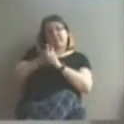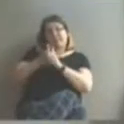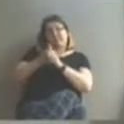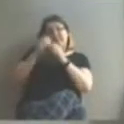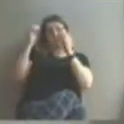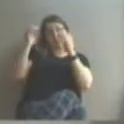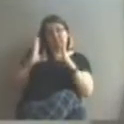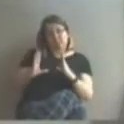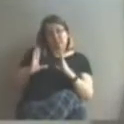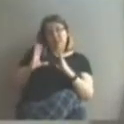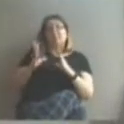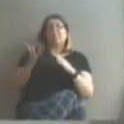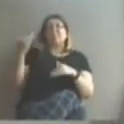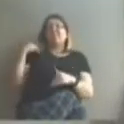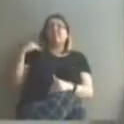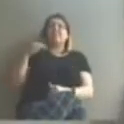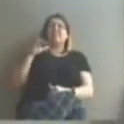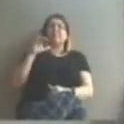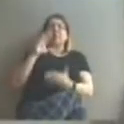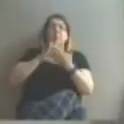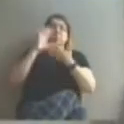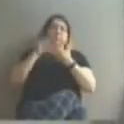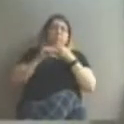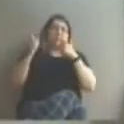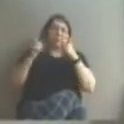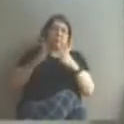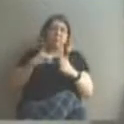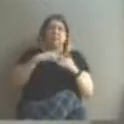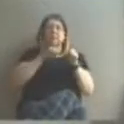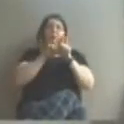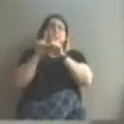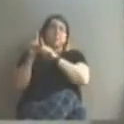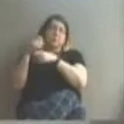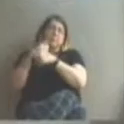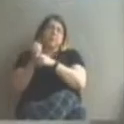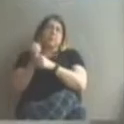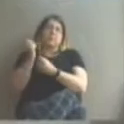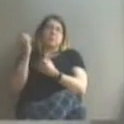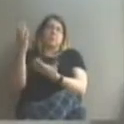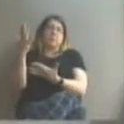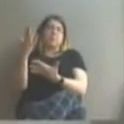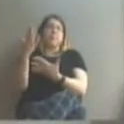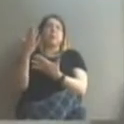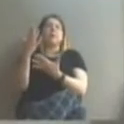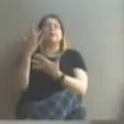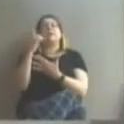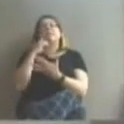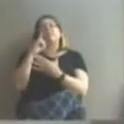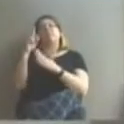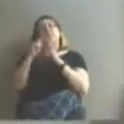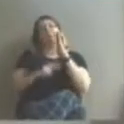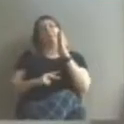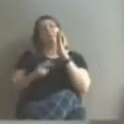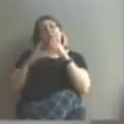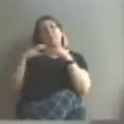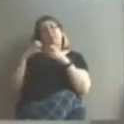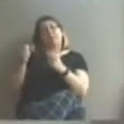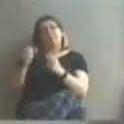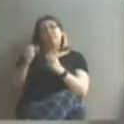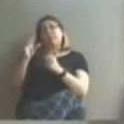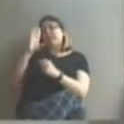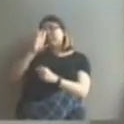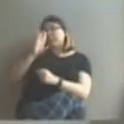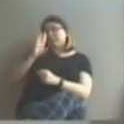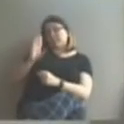within curriculum management. I've also made those recommendations to pull the reading recovery teachers to report to the Director